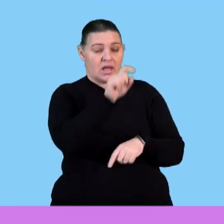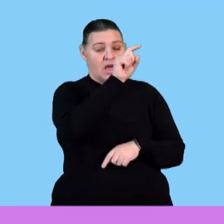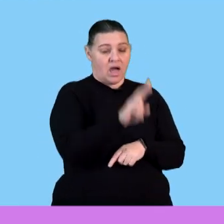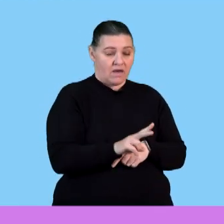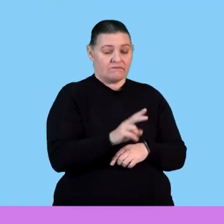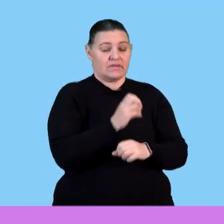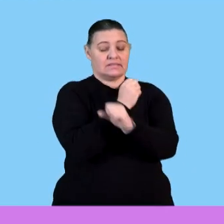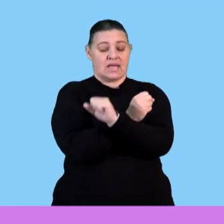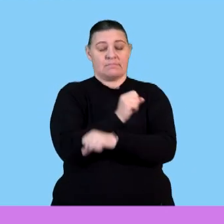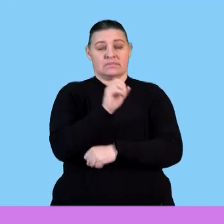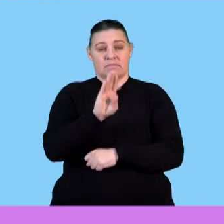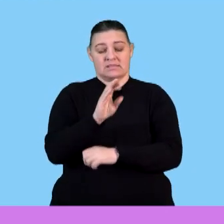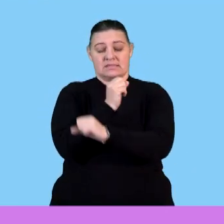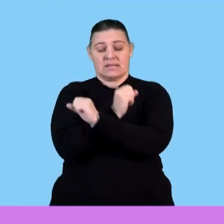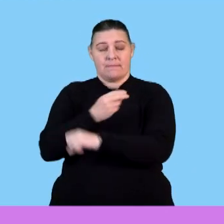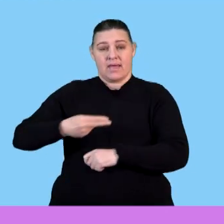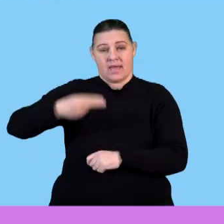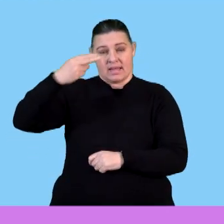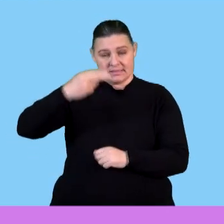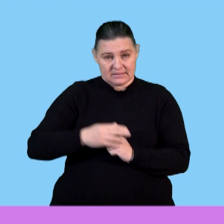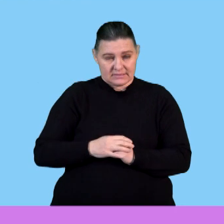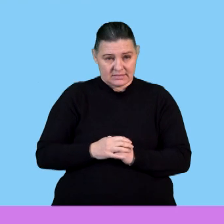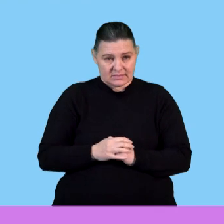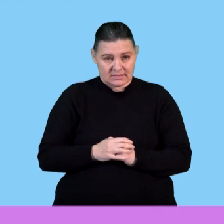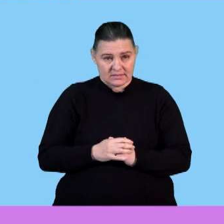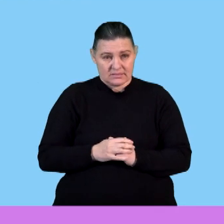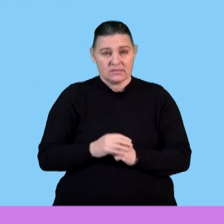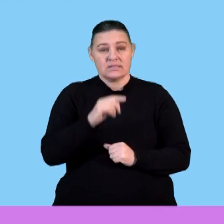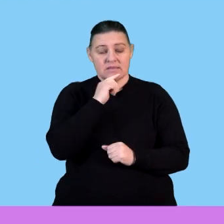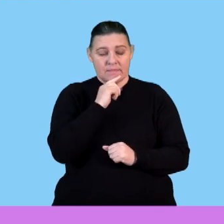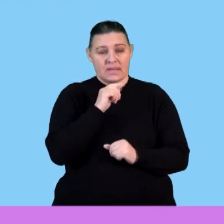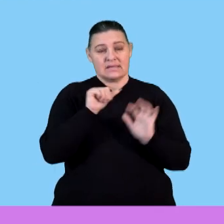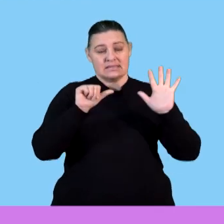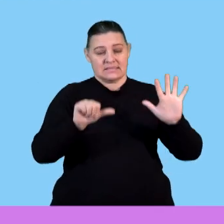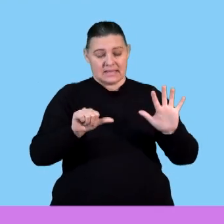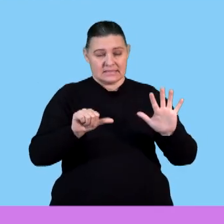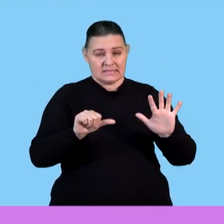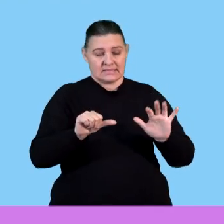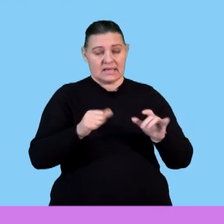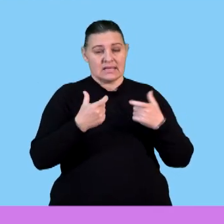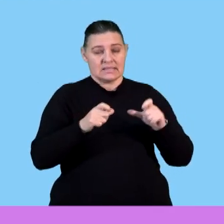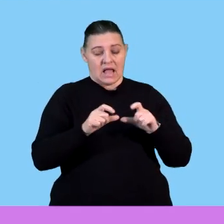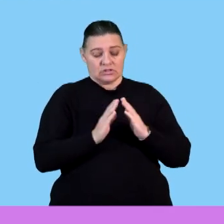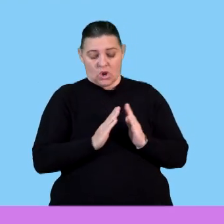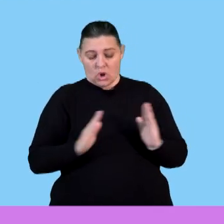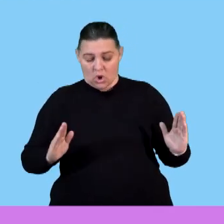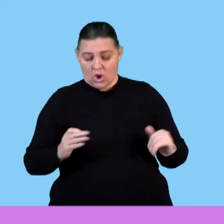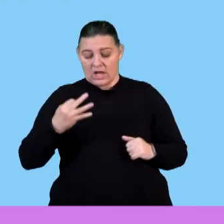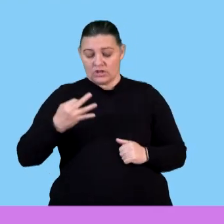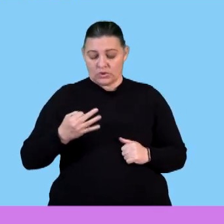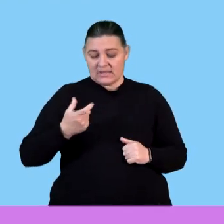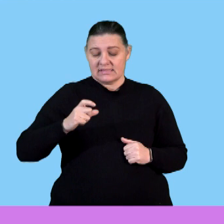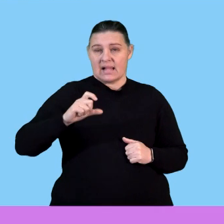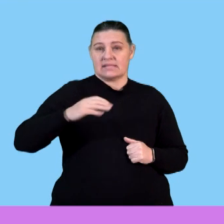long and 3 tiles high. So what have they given me? They've given me the base of 6 tiles